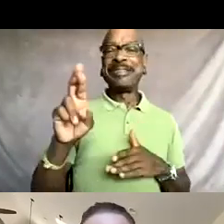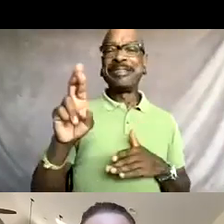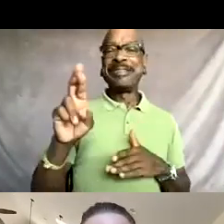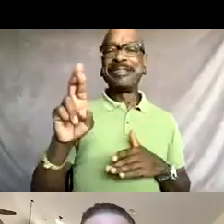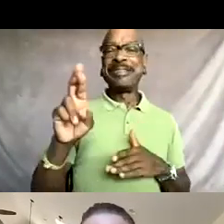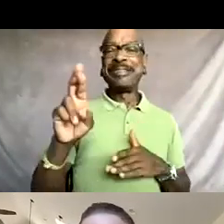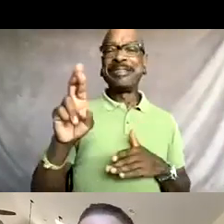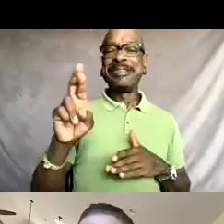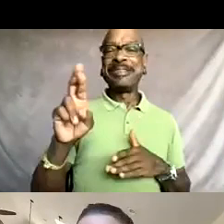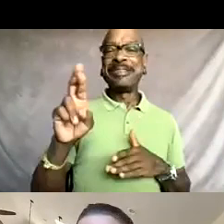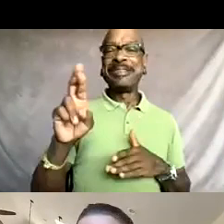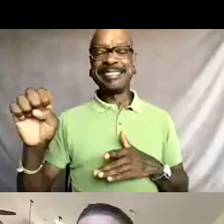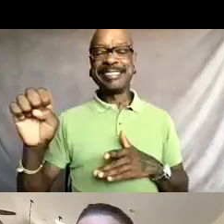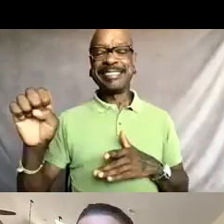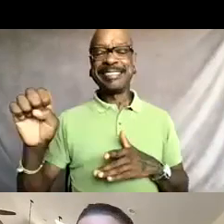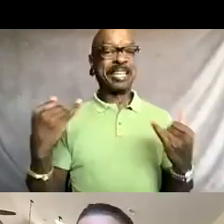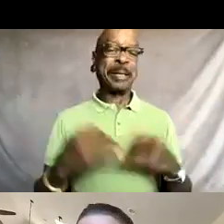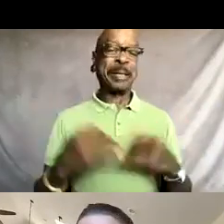Let's see.